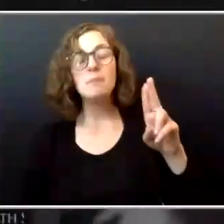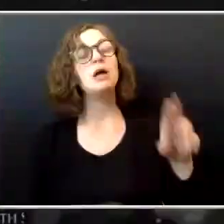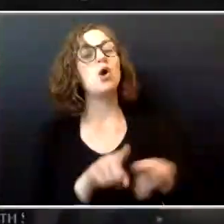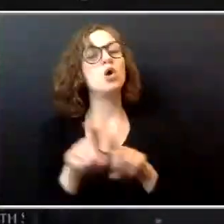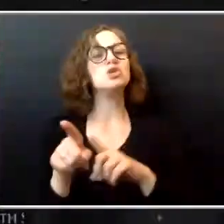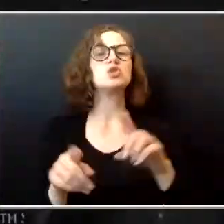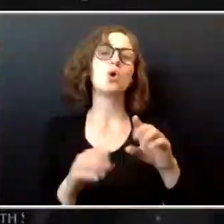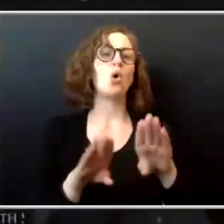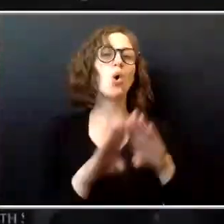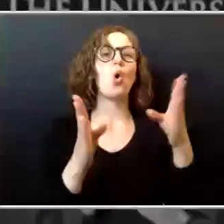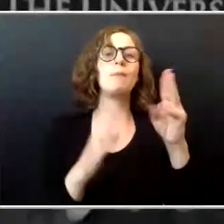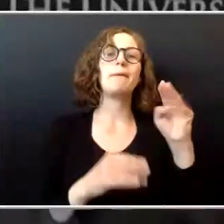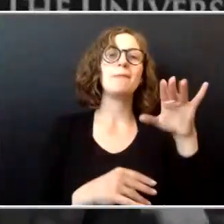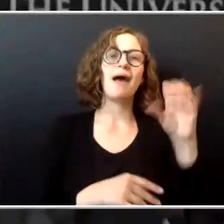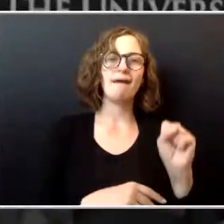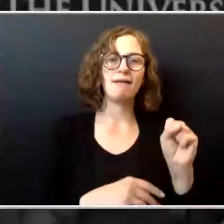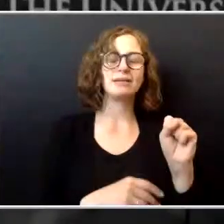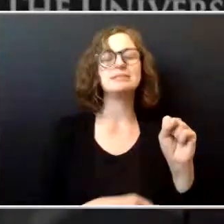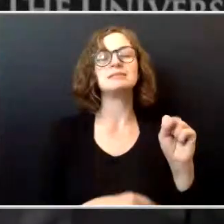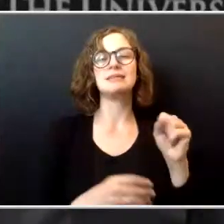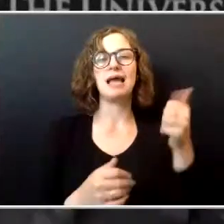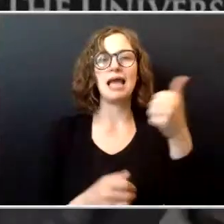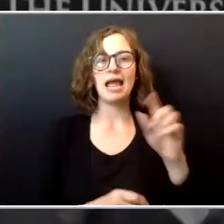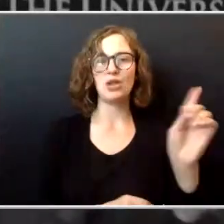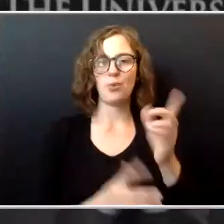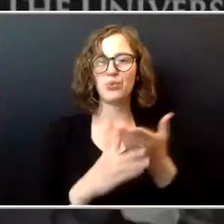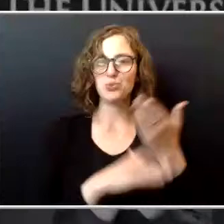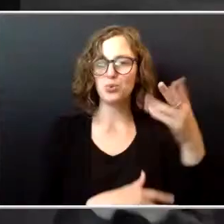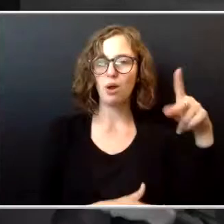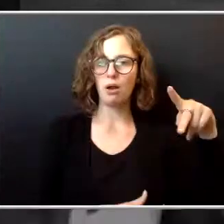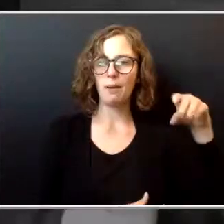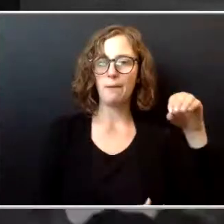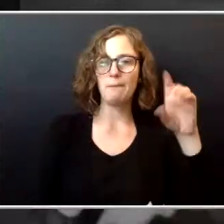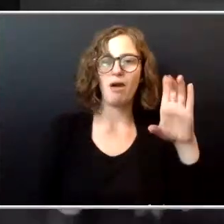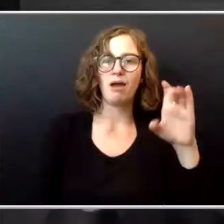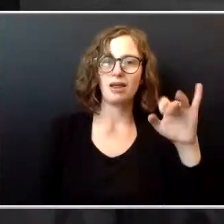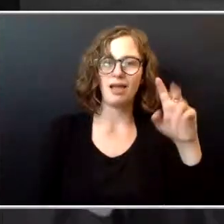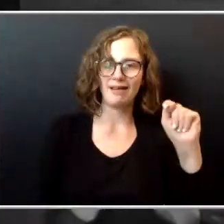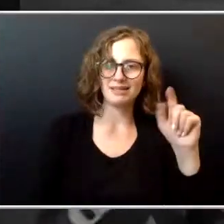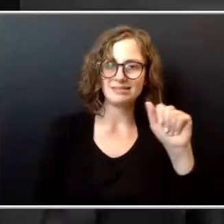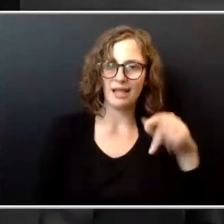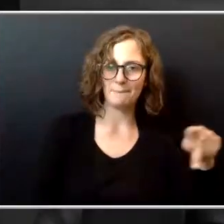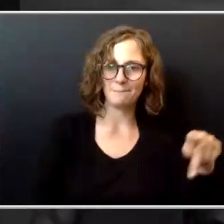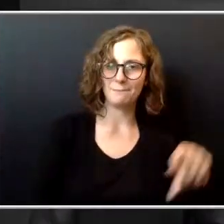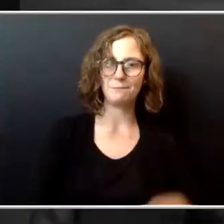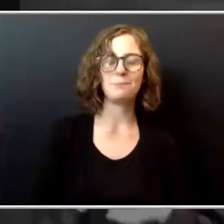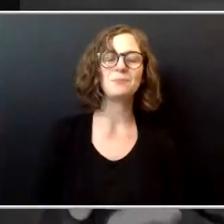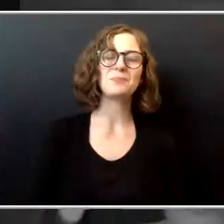Mics with Dr. Stites podcast. Now everywhere podcasts are available.